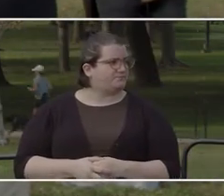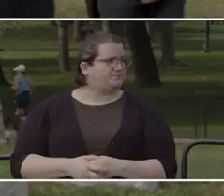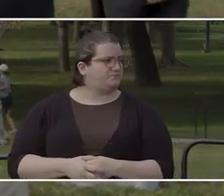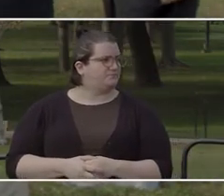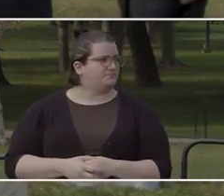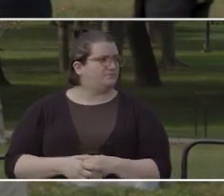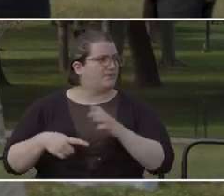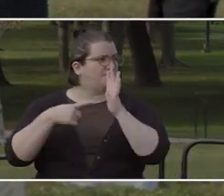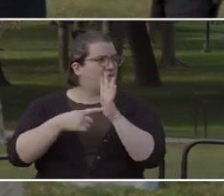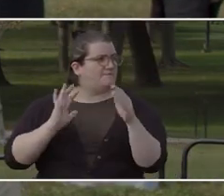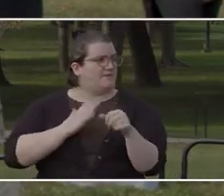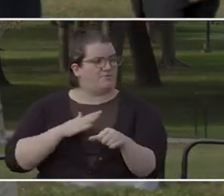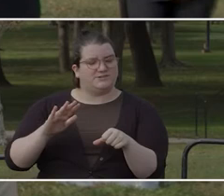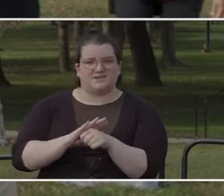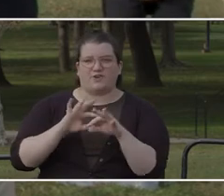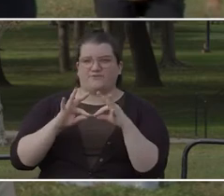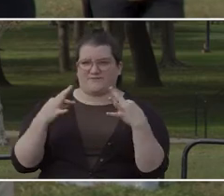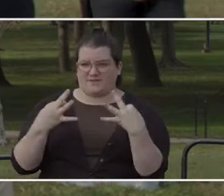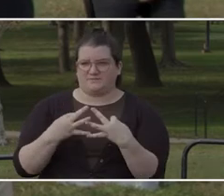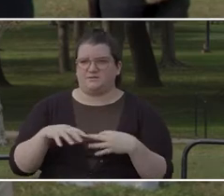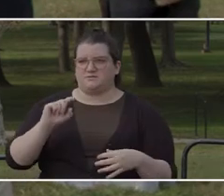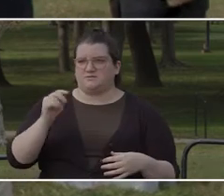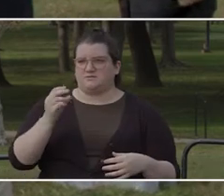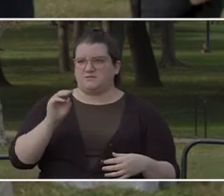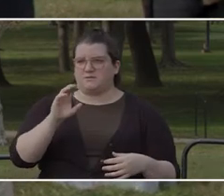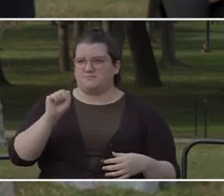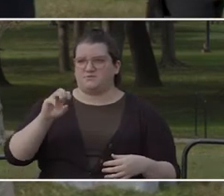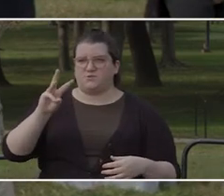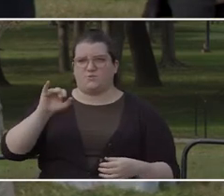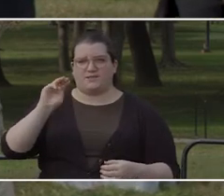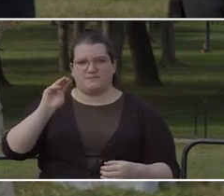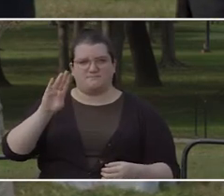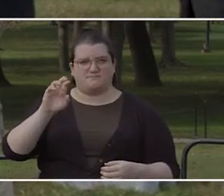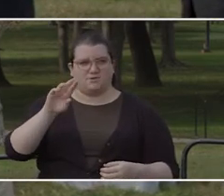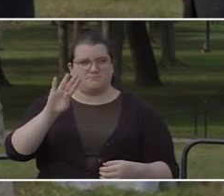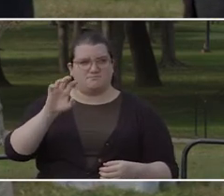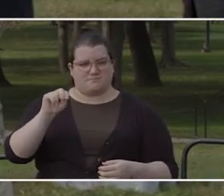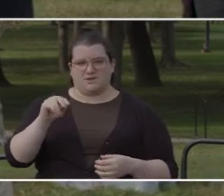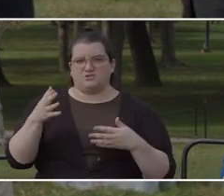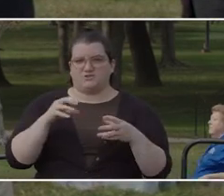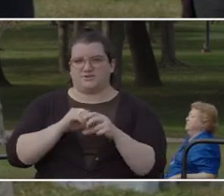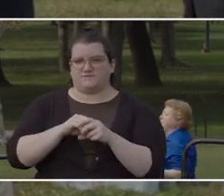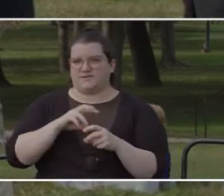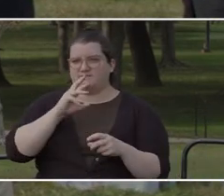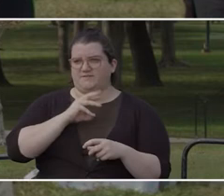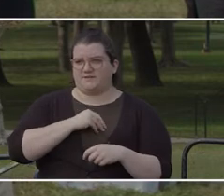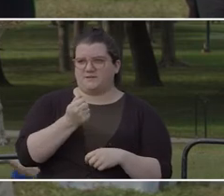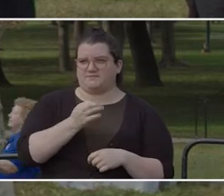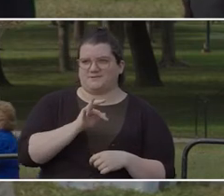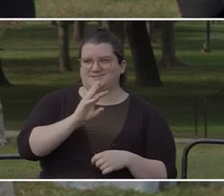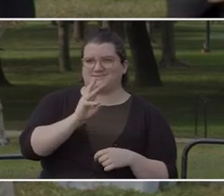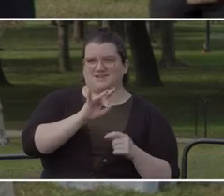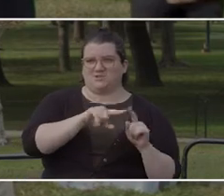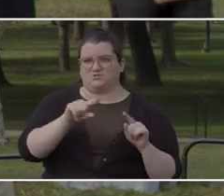On behalf of our entire family, Thomas William Bierman served in Vietnam, 1968 and 69,